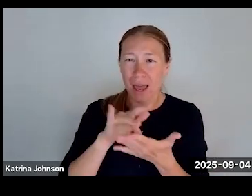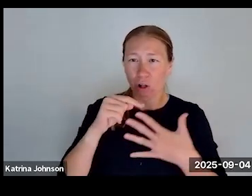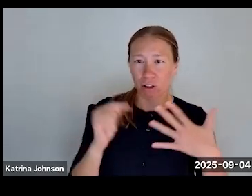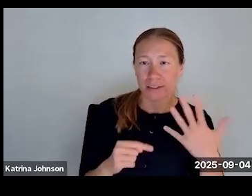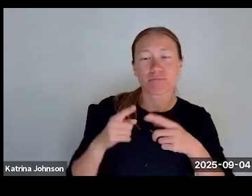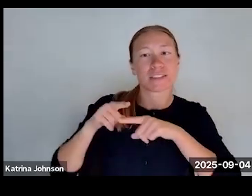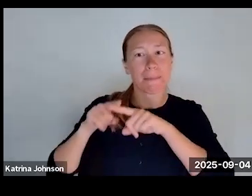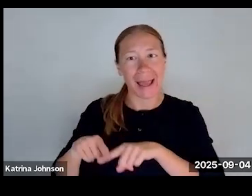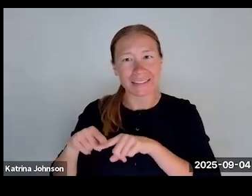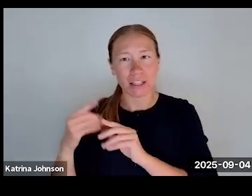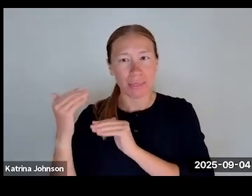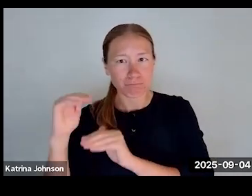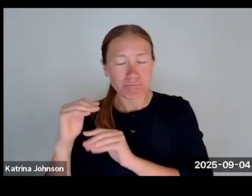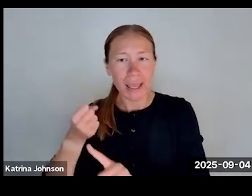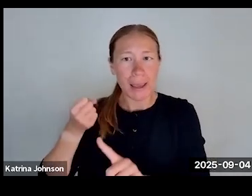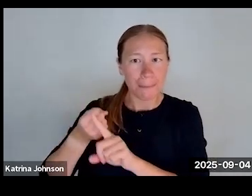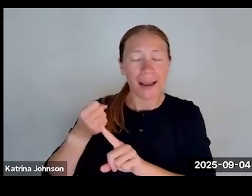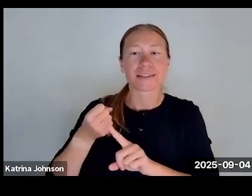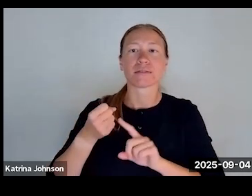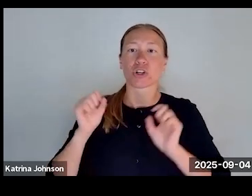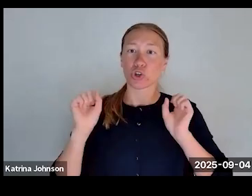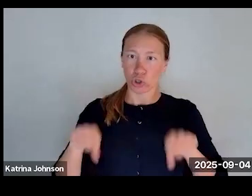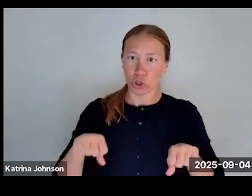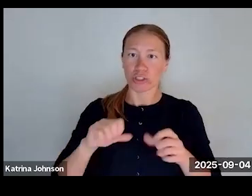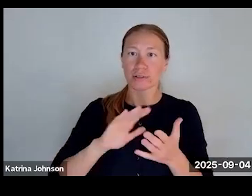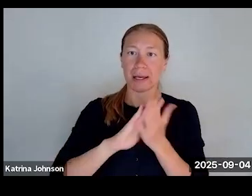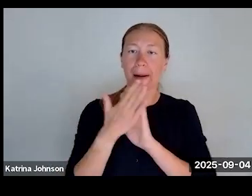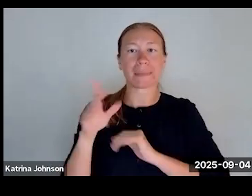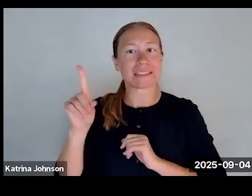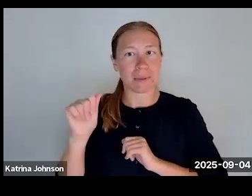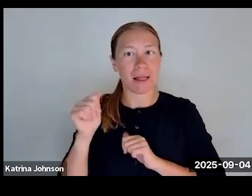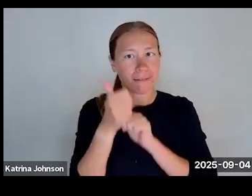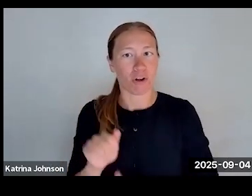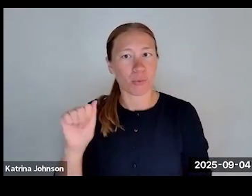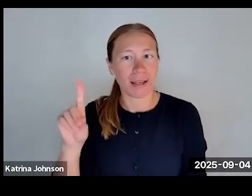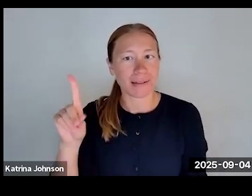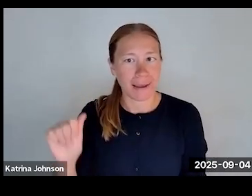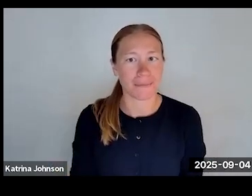of the limitation, can be a disability under the ADA.